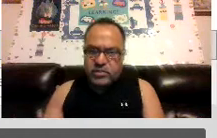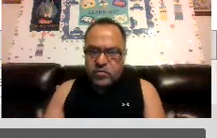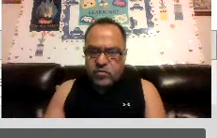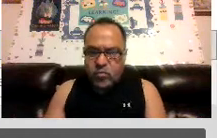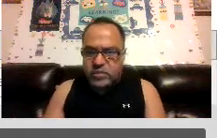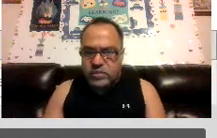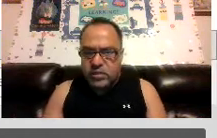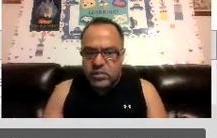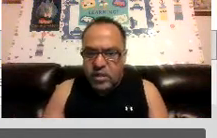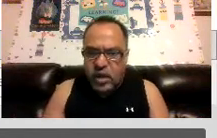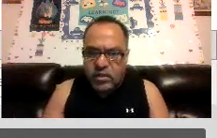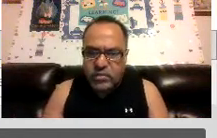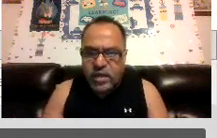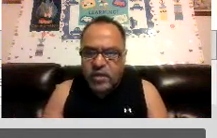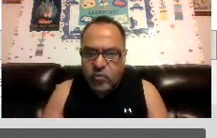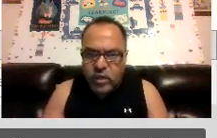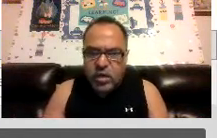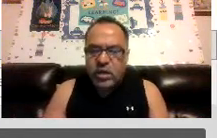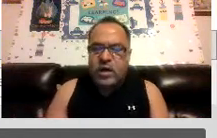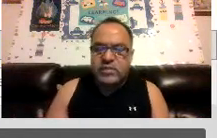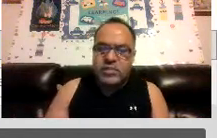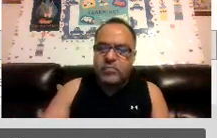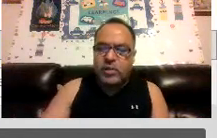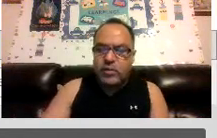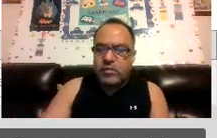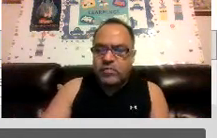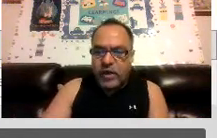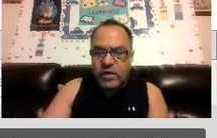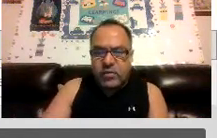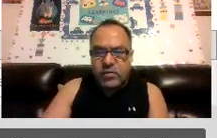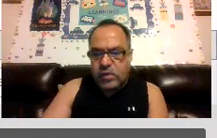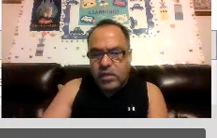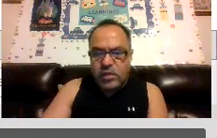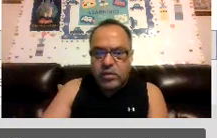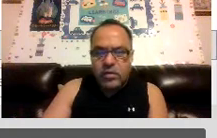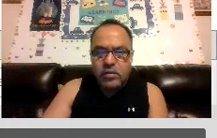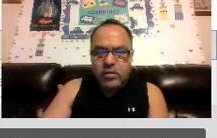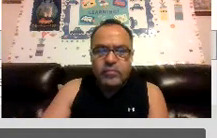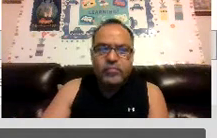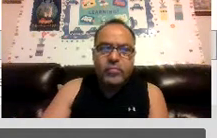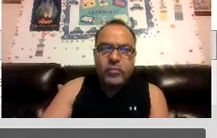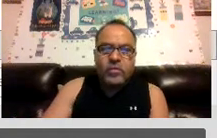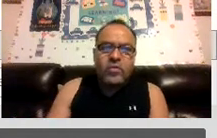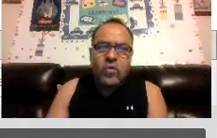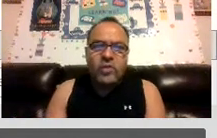surprise. For once, they had agreed on something. Finally, they're agreeing.